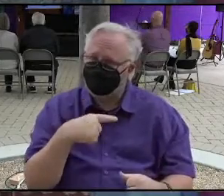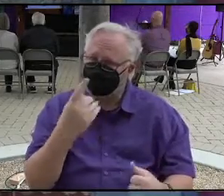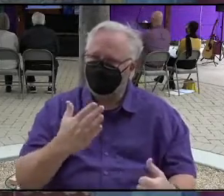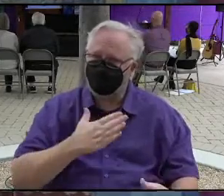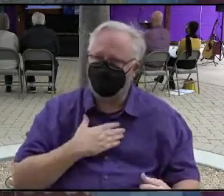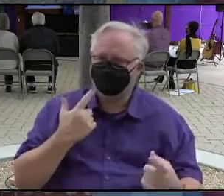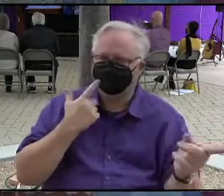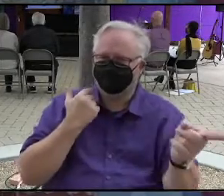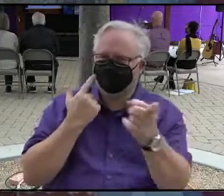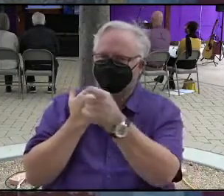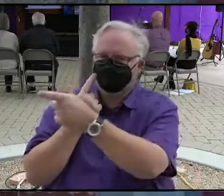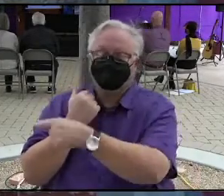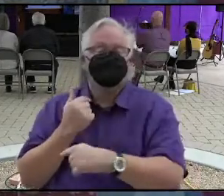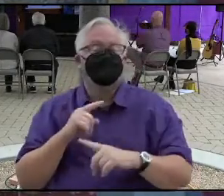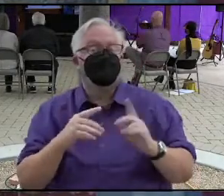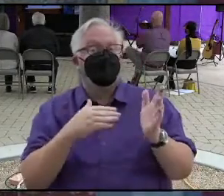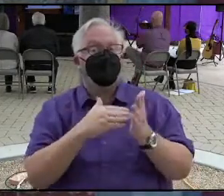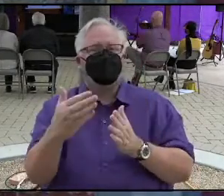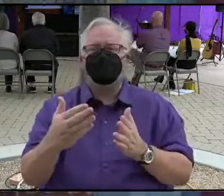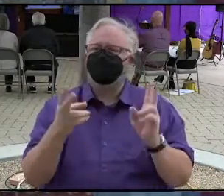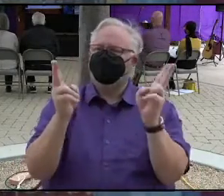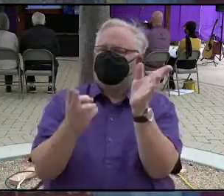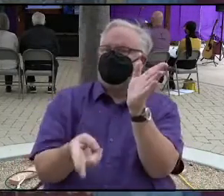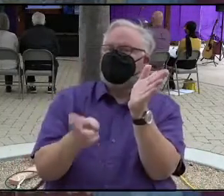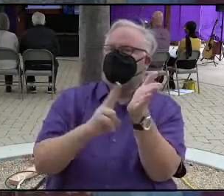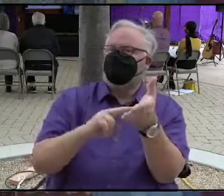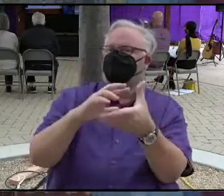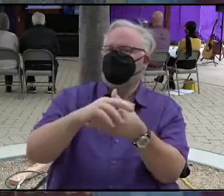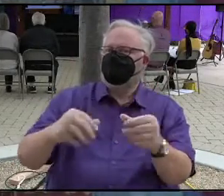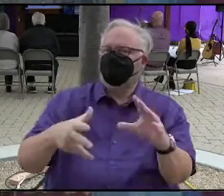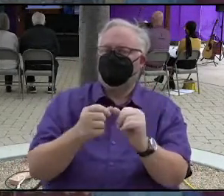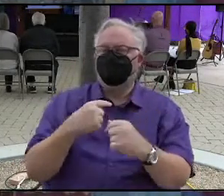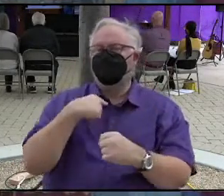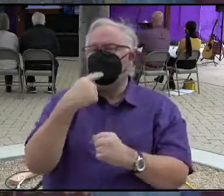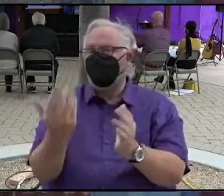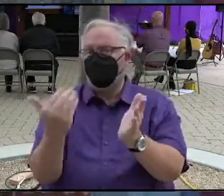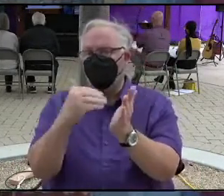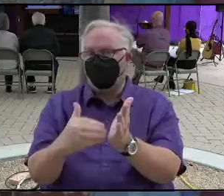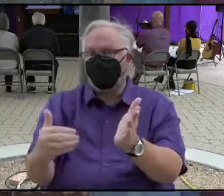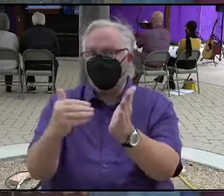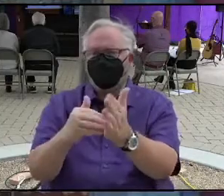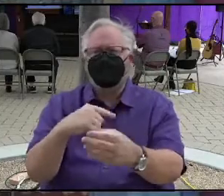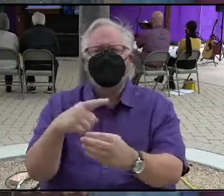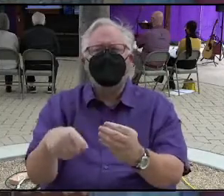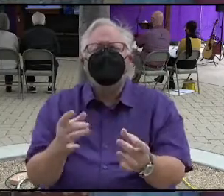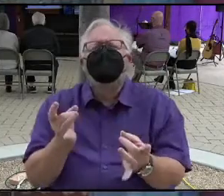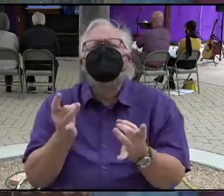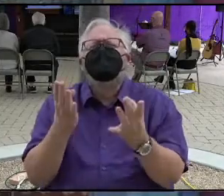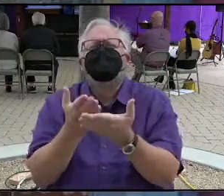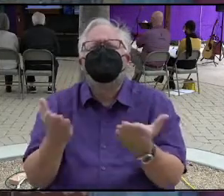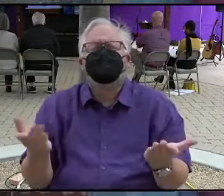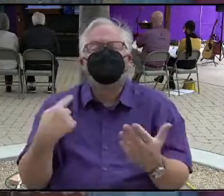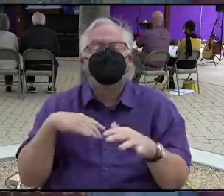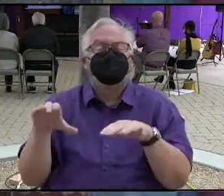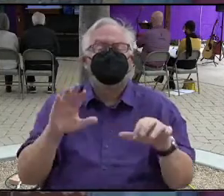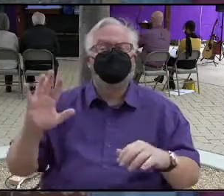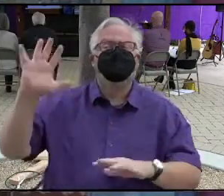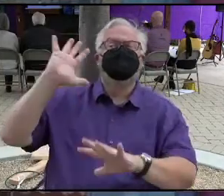But all too often, those signature stories that are told and retold are about god-awful things we did when we were